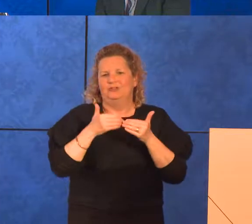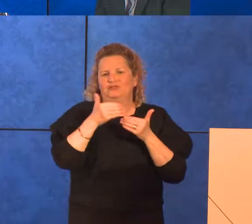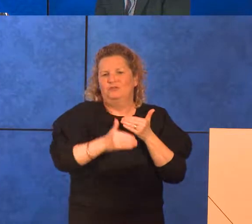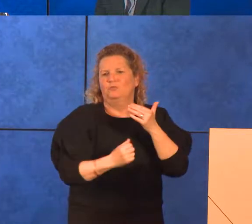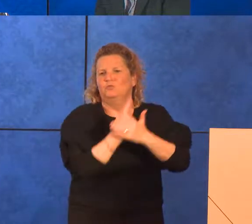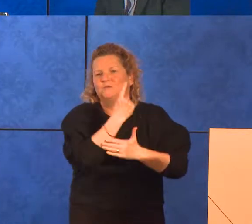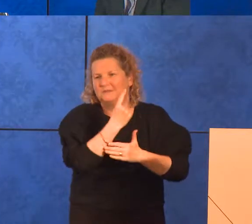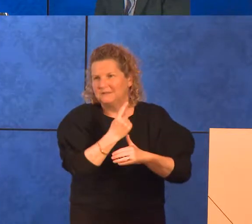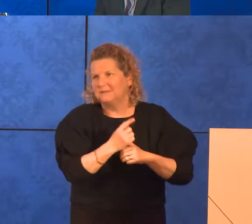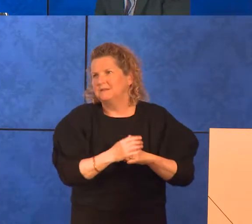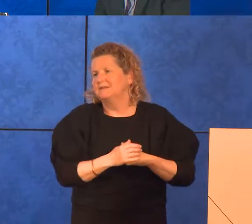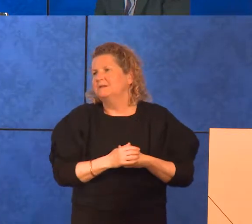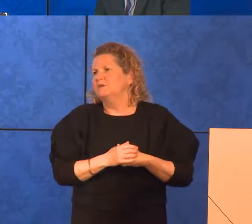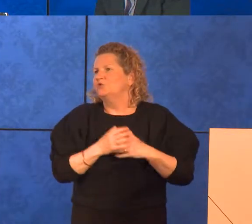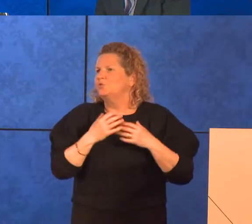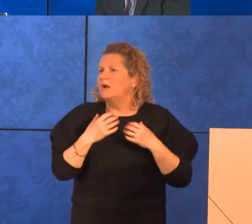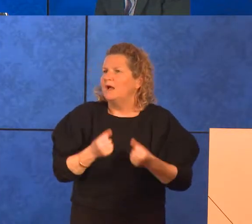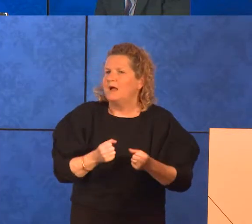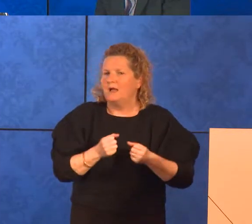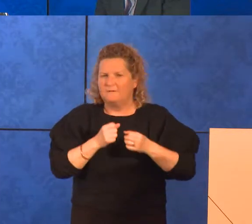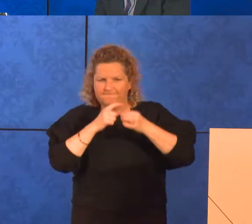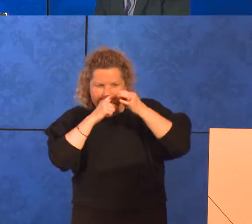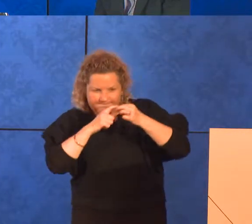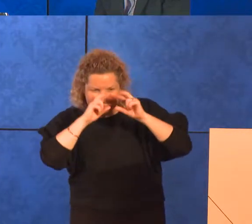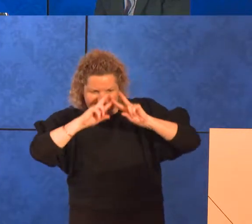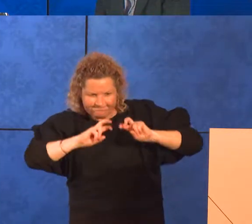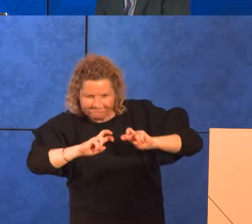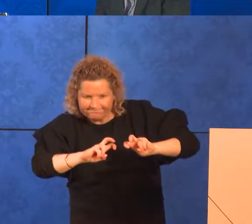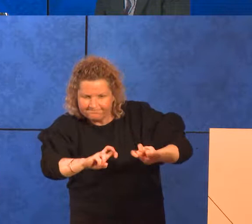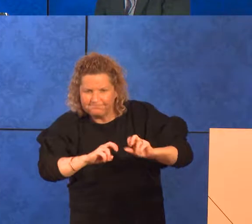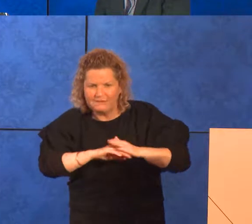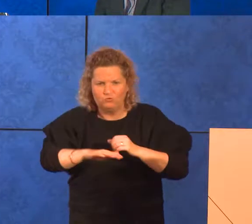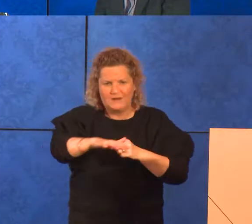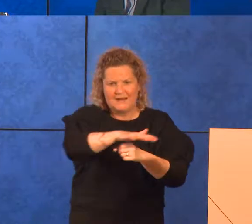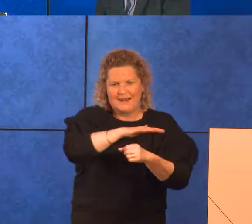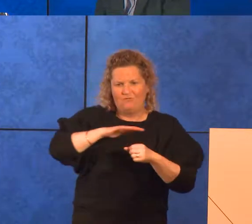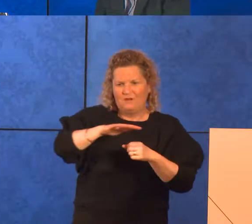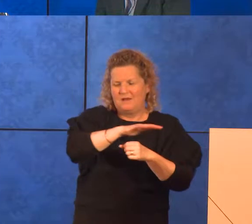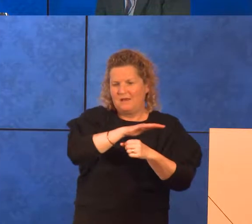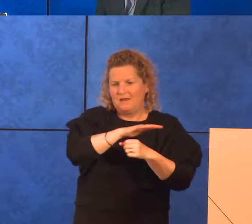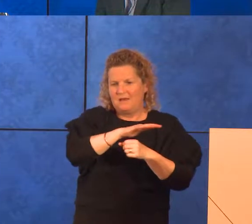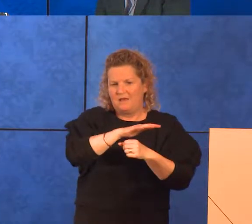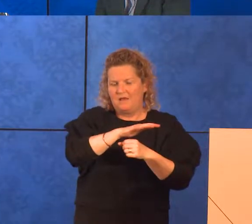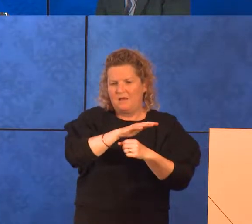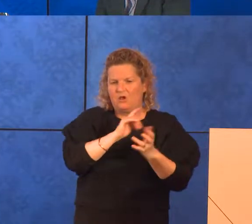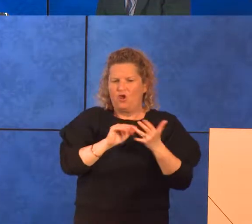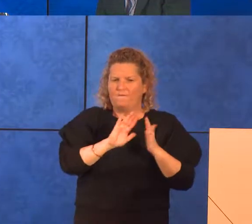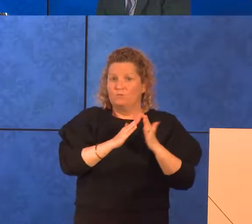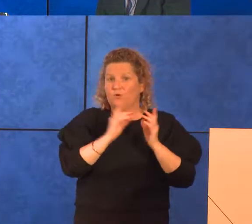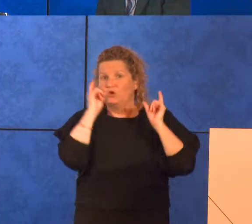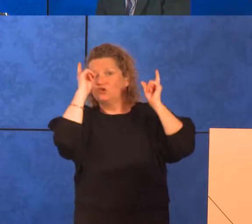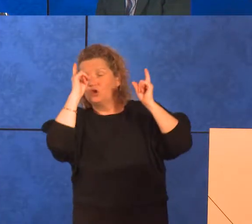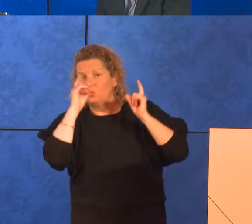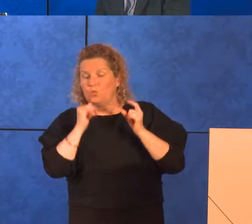to have an inquiry of this stature into an area of community concern or